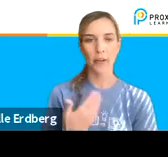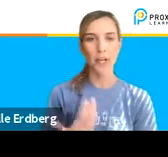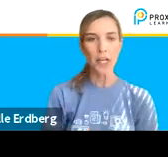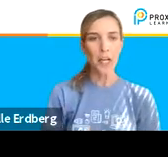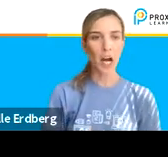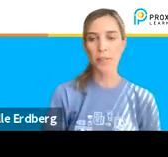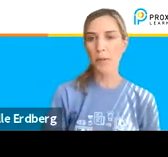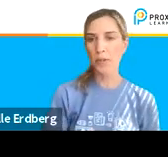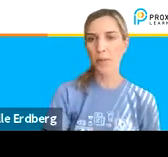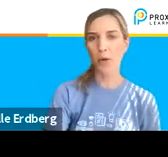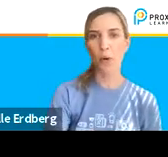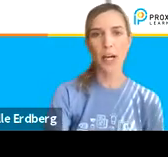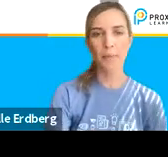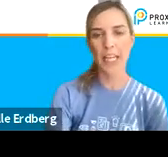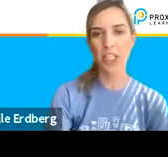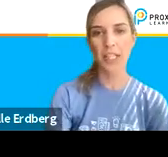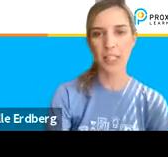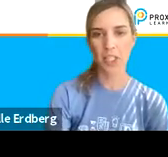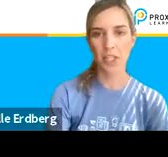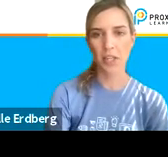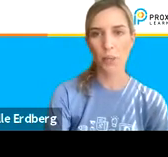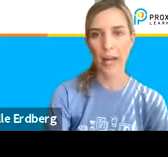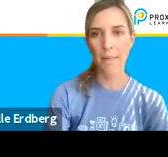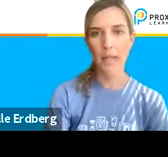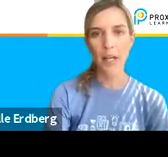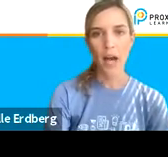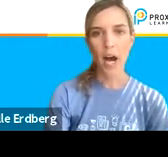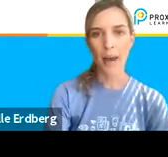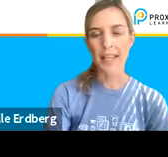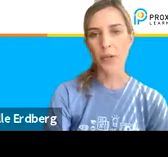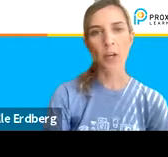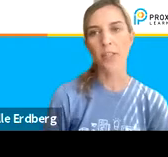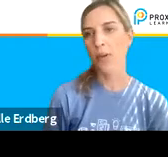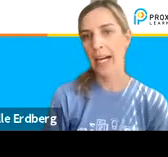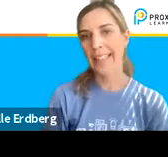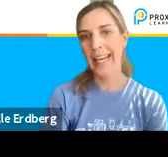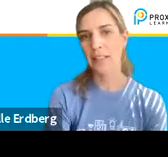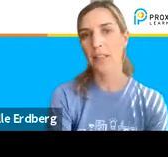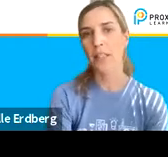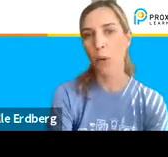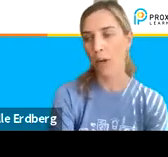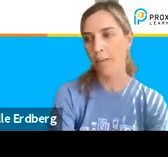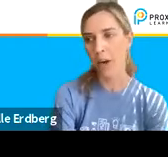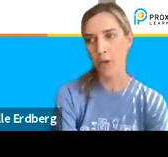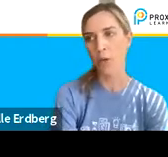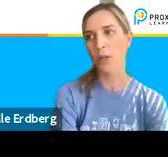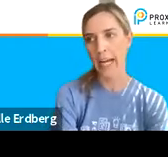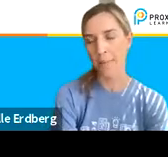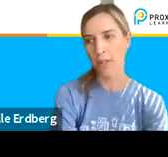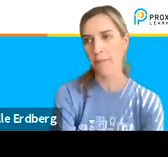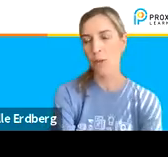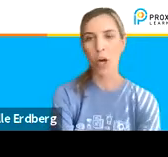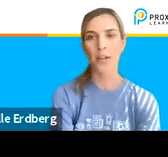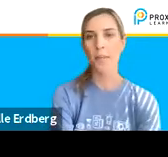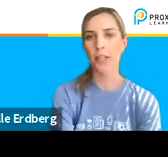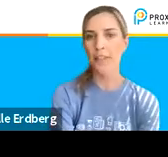at your disposal from your mobile application in addition to the web. And then you can also contact support from your mobile app.